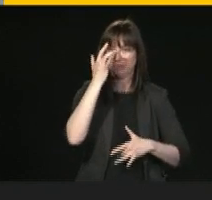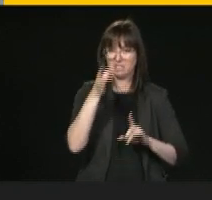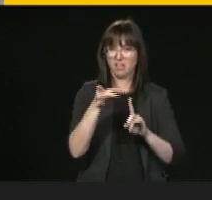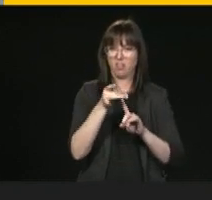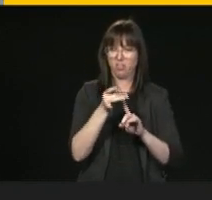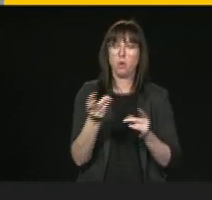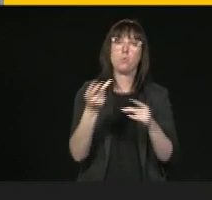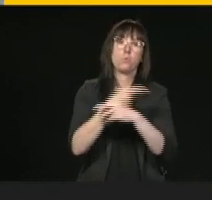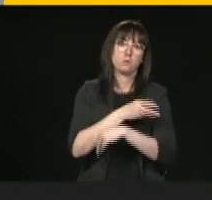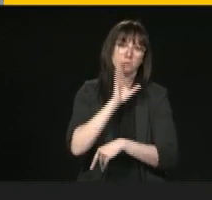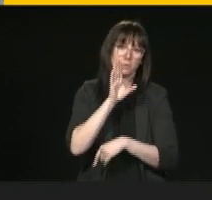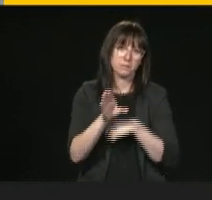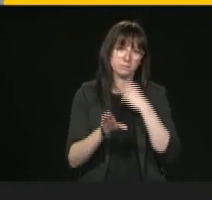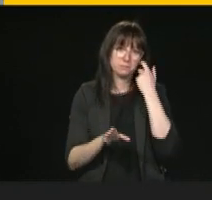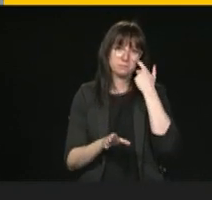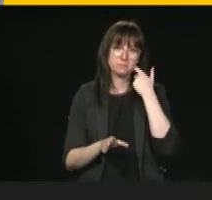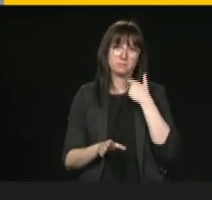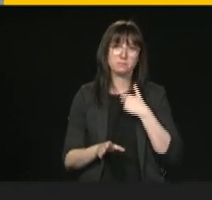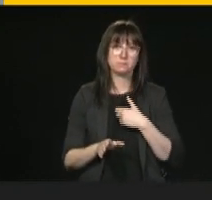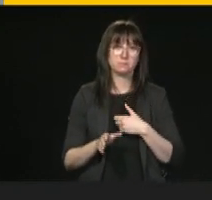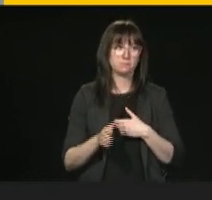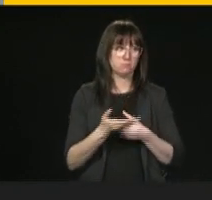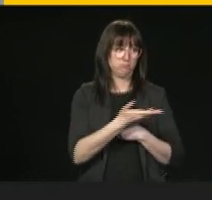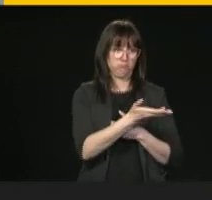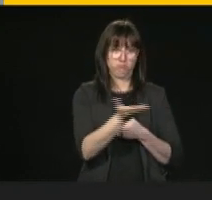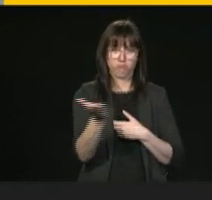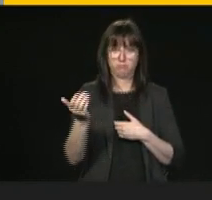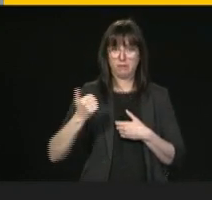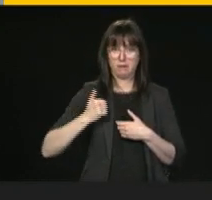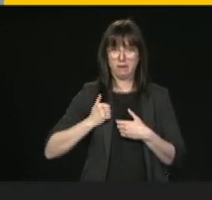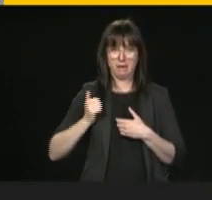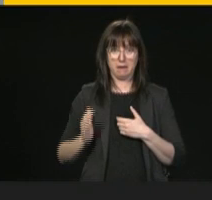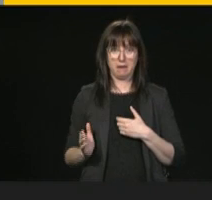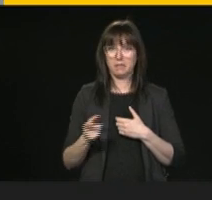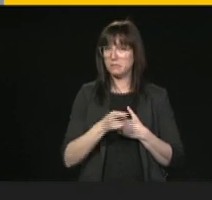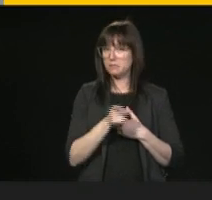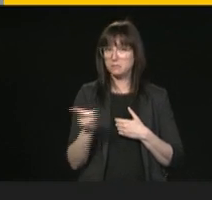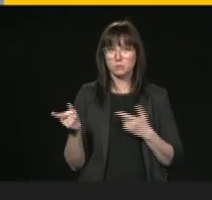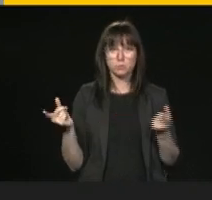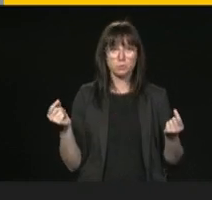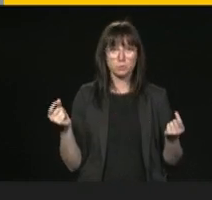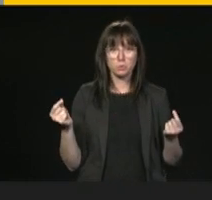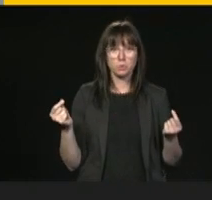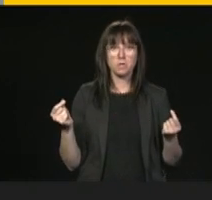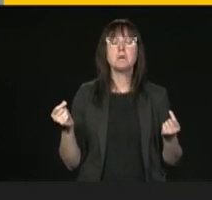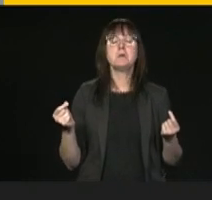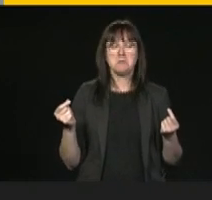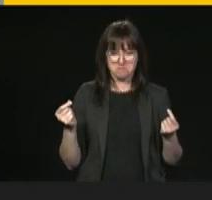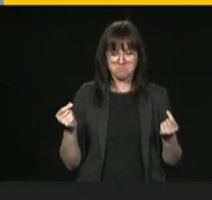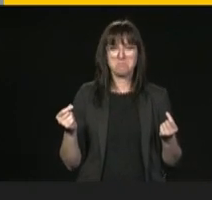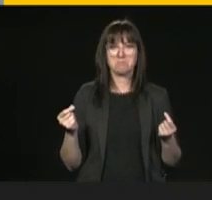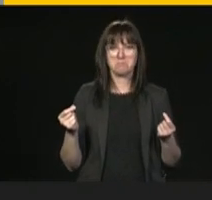working really hard to make that worst case scenario